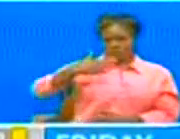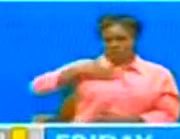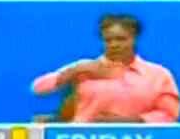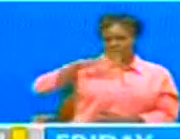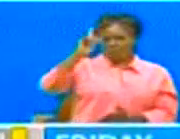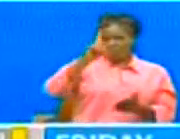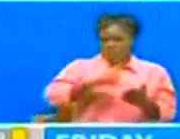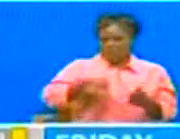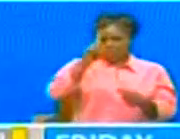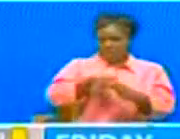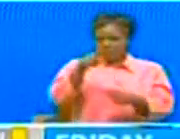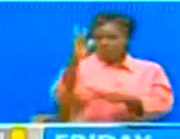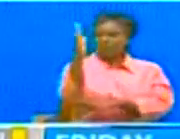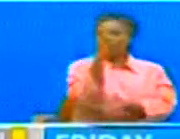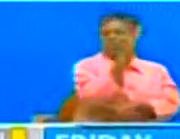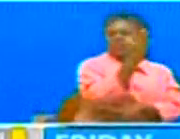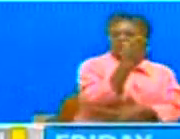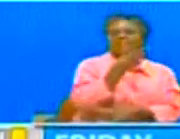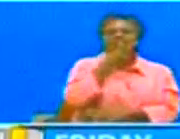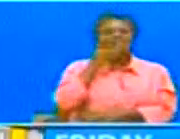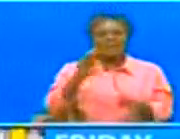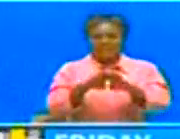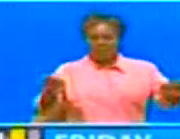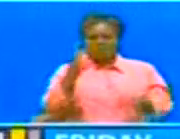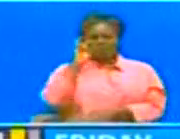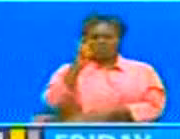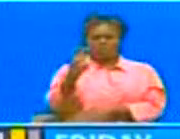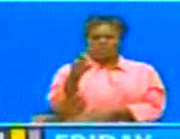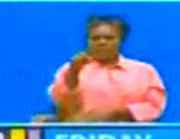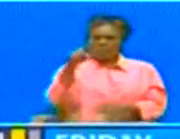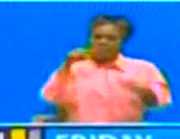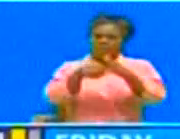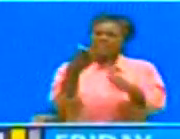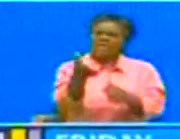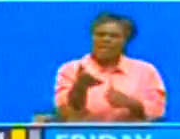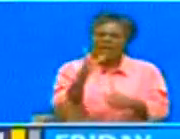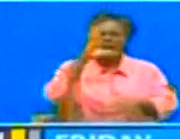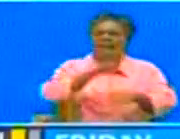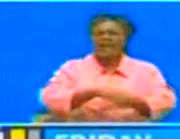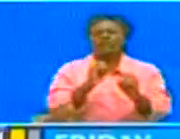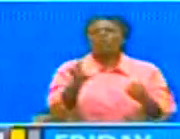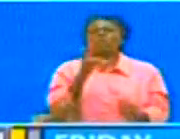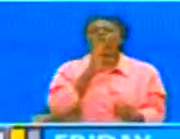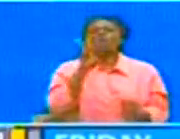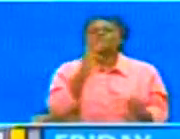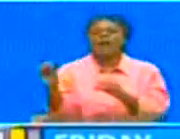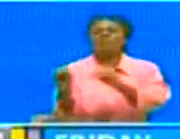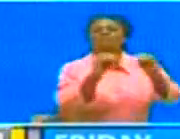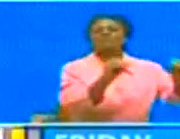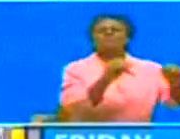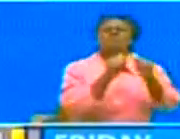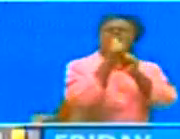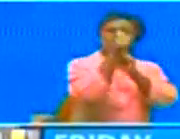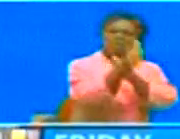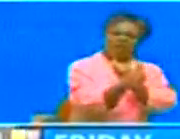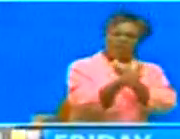like when you're in the desert, you look at the mirage. By the time you get there, the water has moved many miles